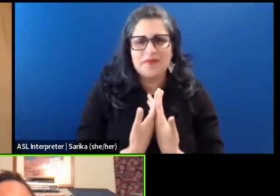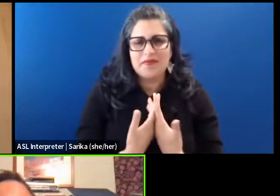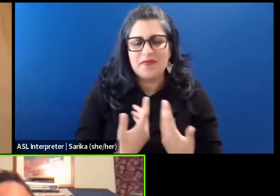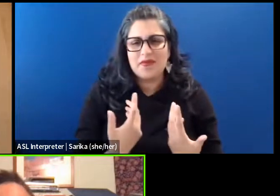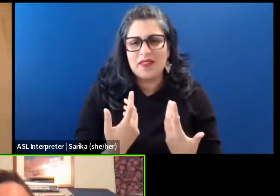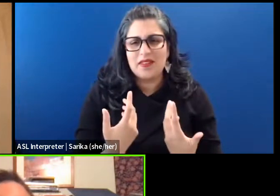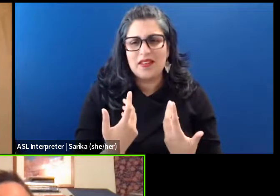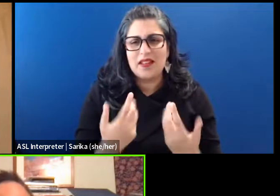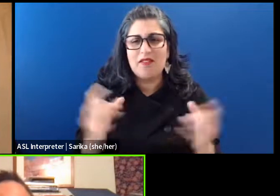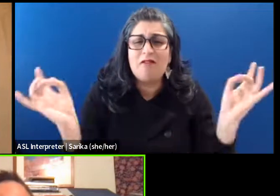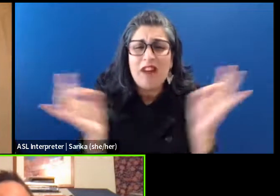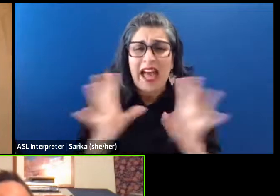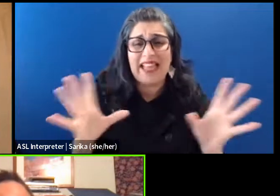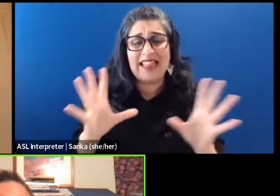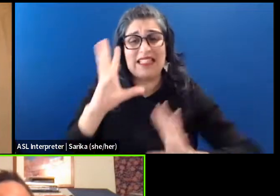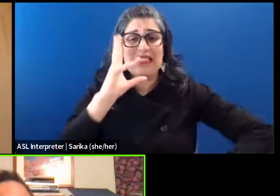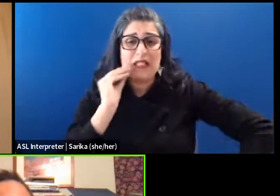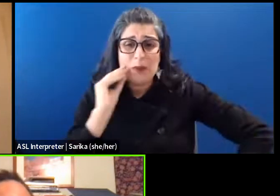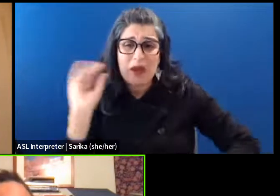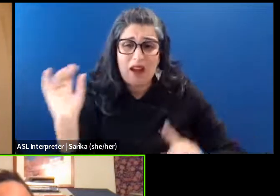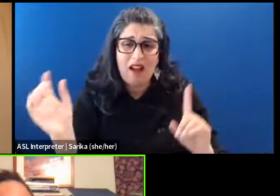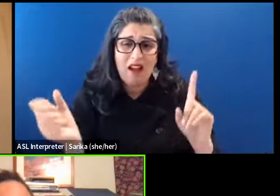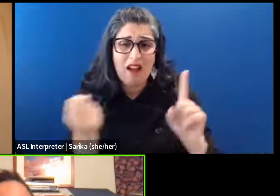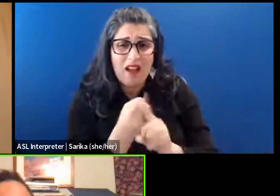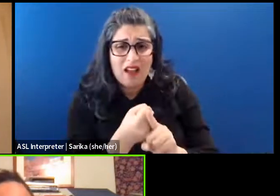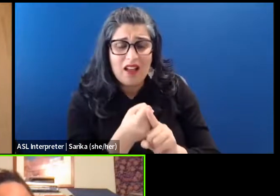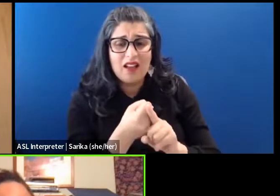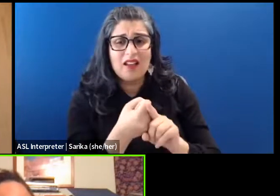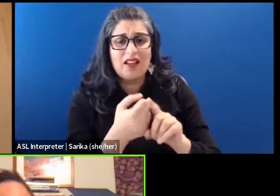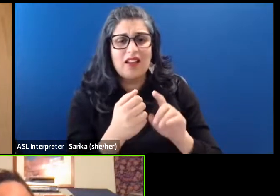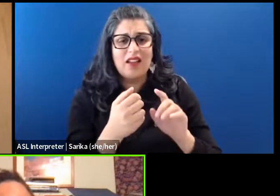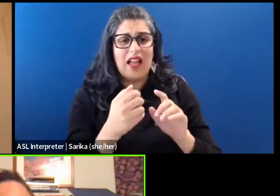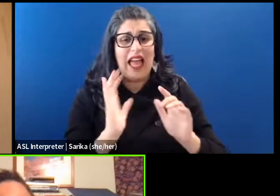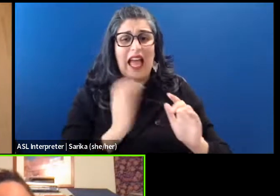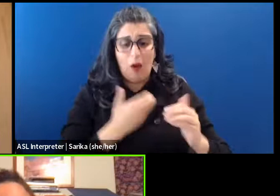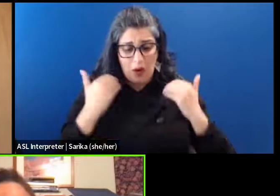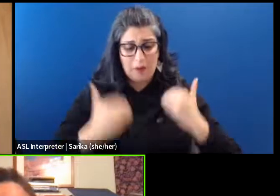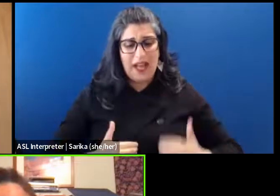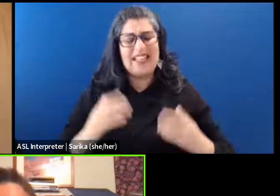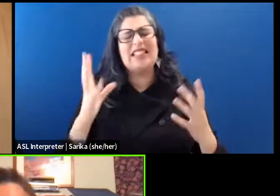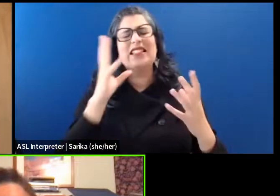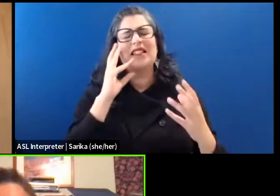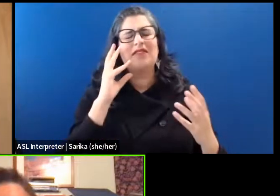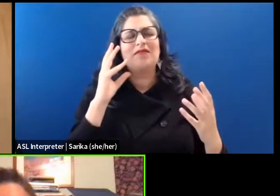so much violence has been visited upon our bodies